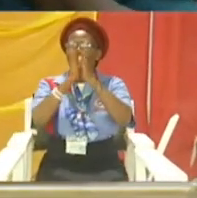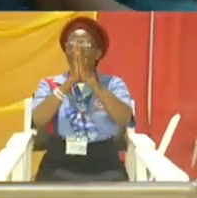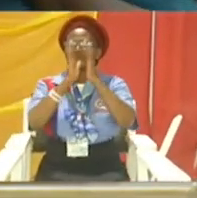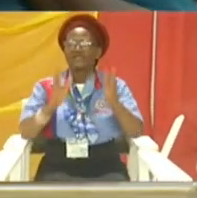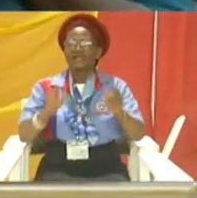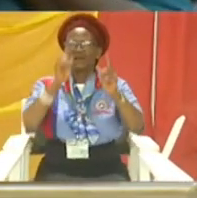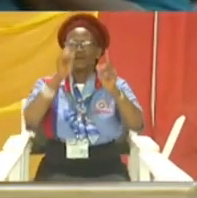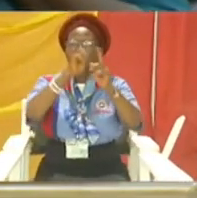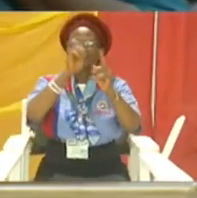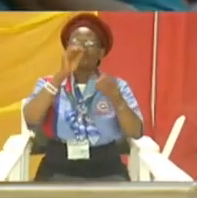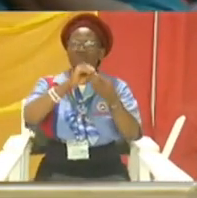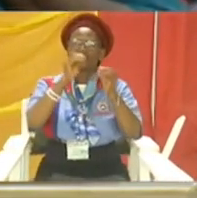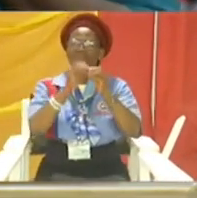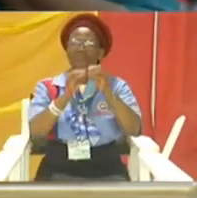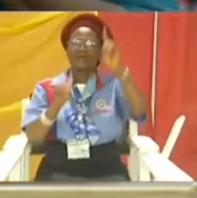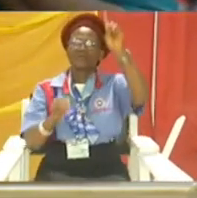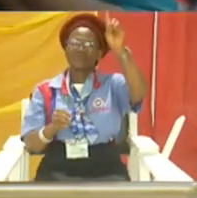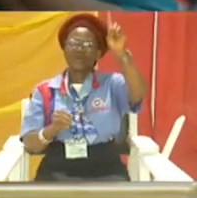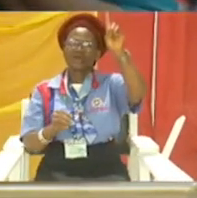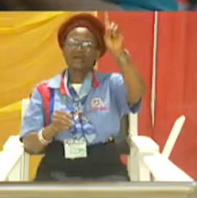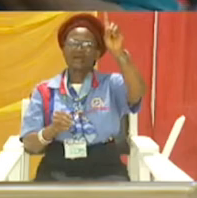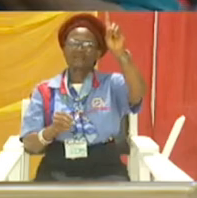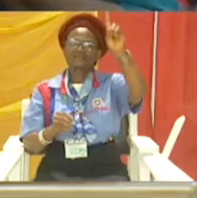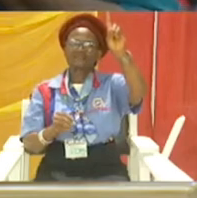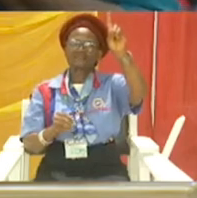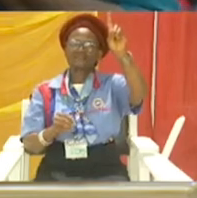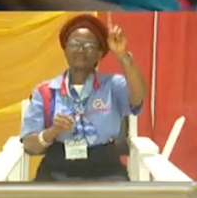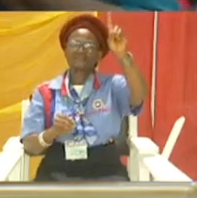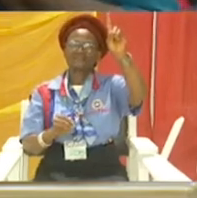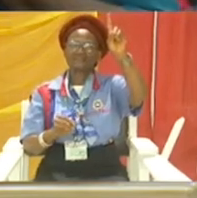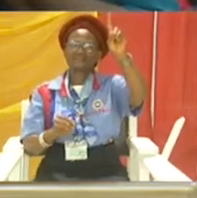number one. We want to thank the God of